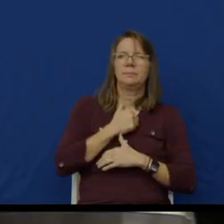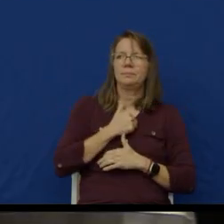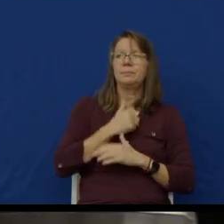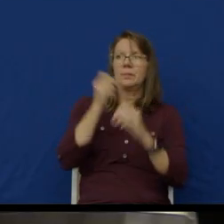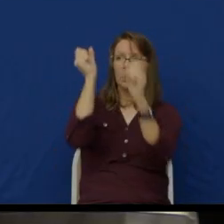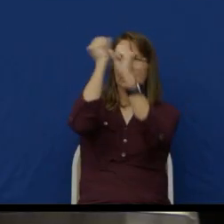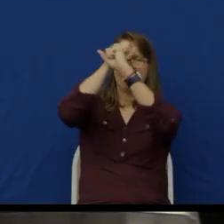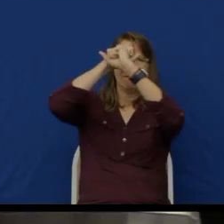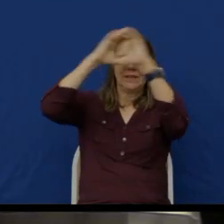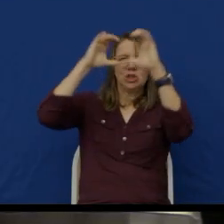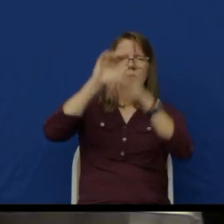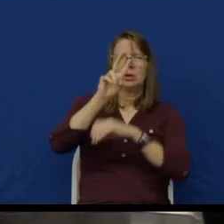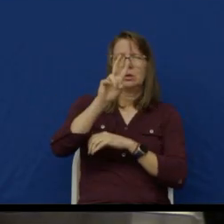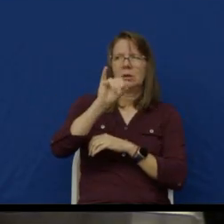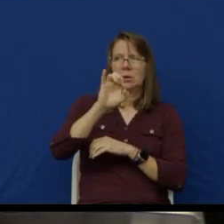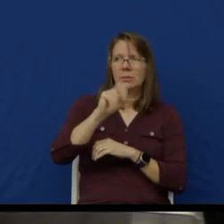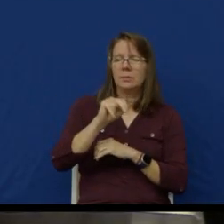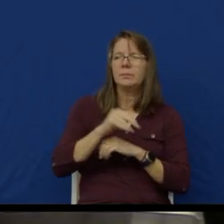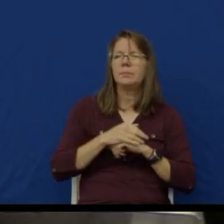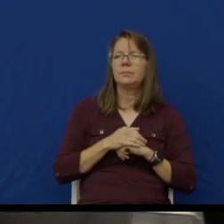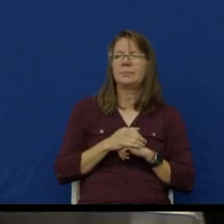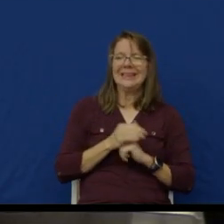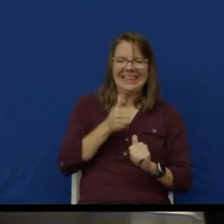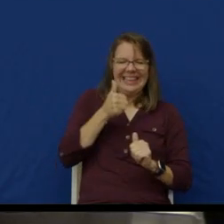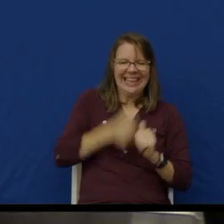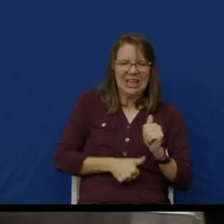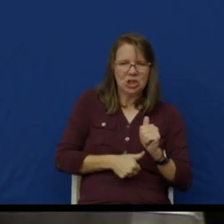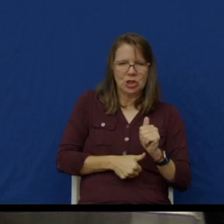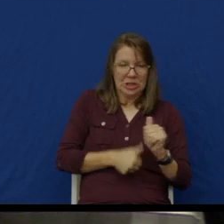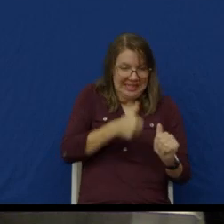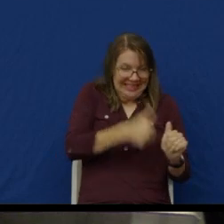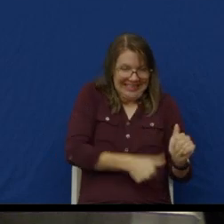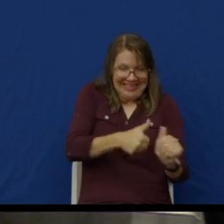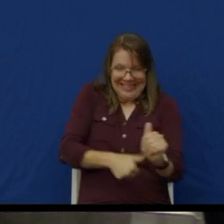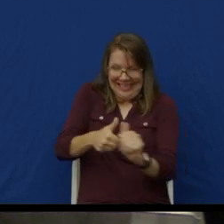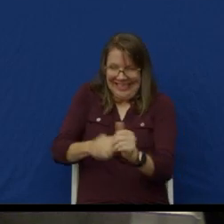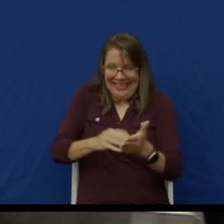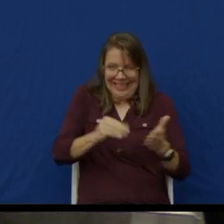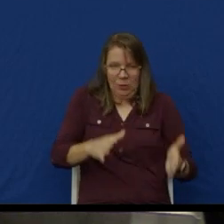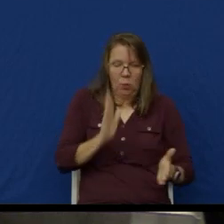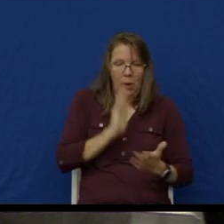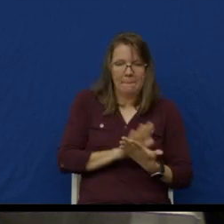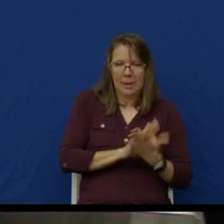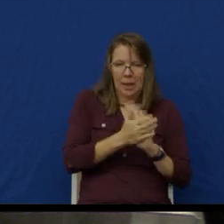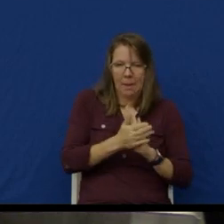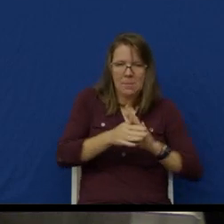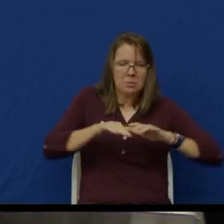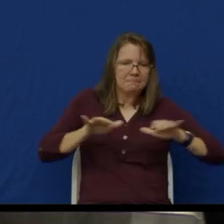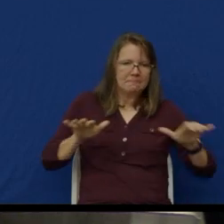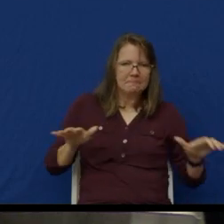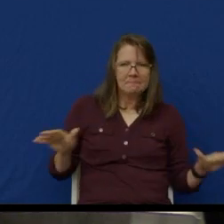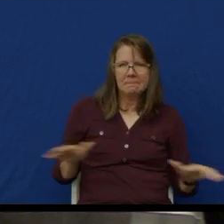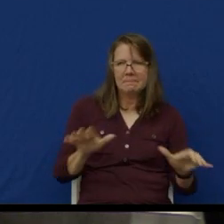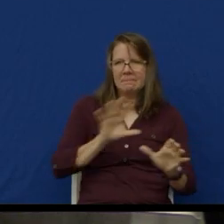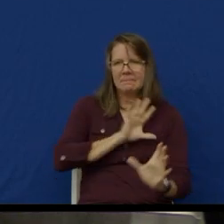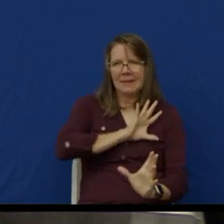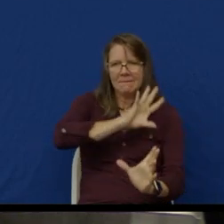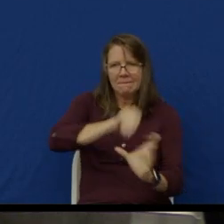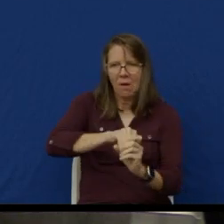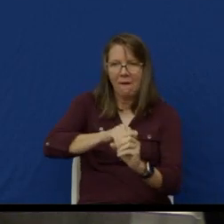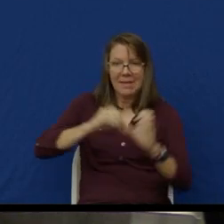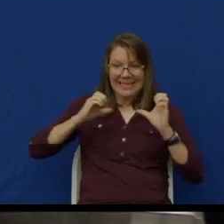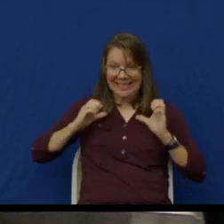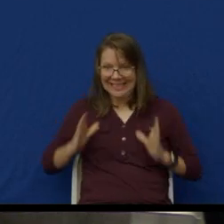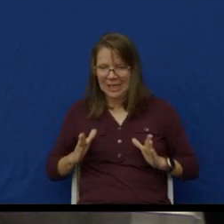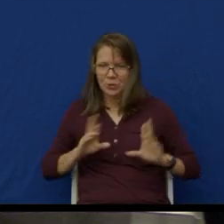so it says each and every learner will become a productive, engaged citizen, prepared for